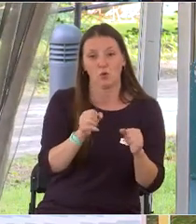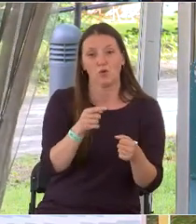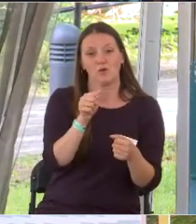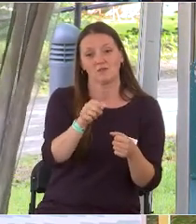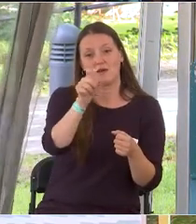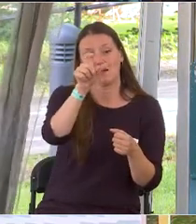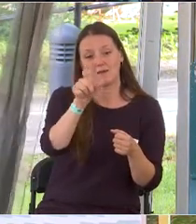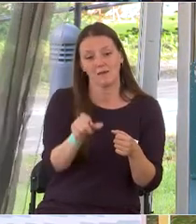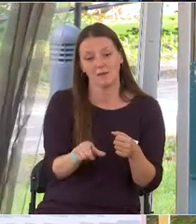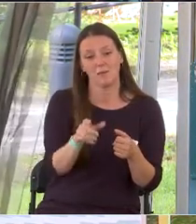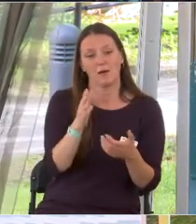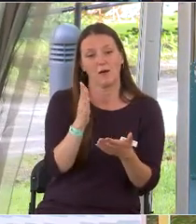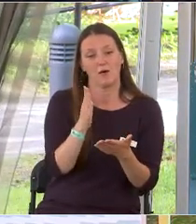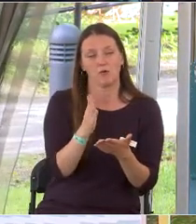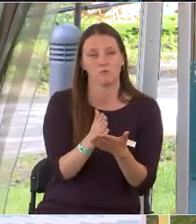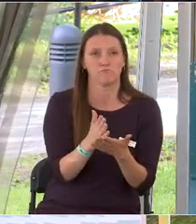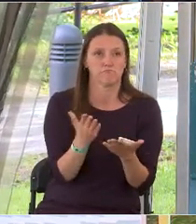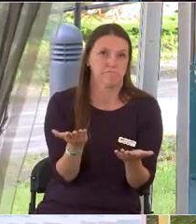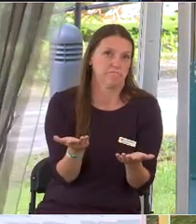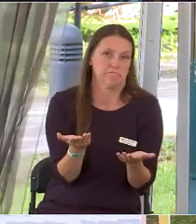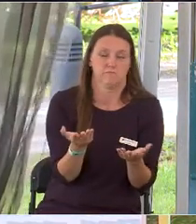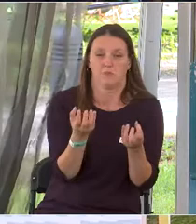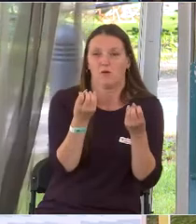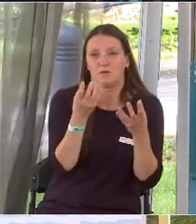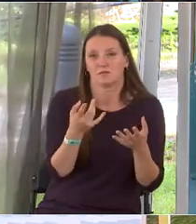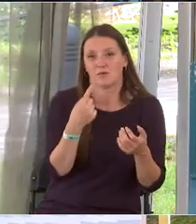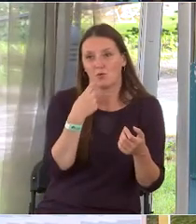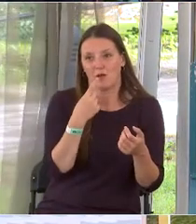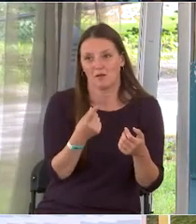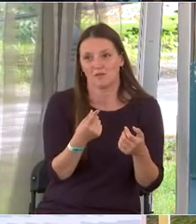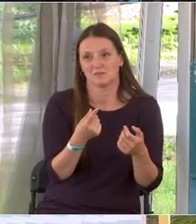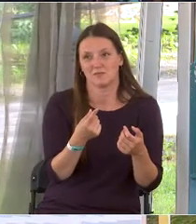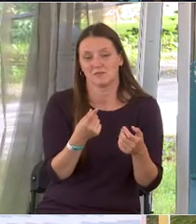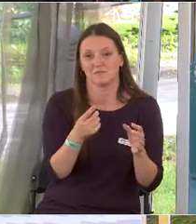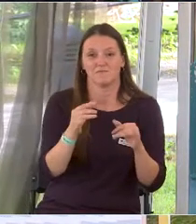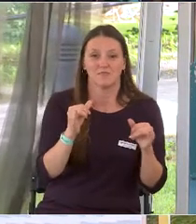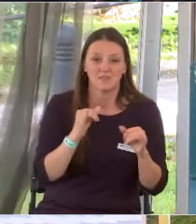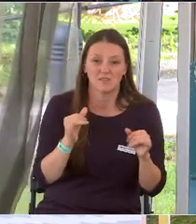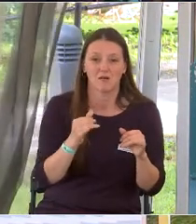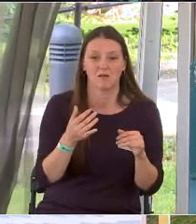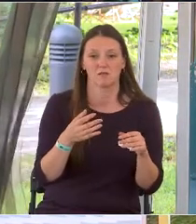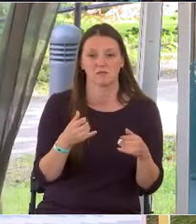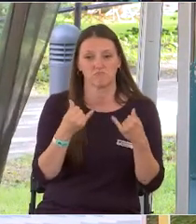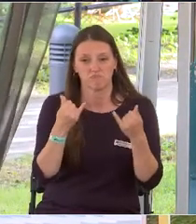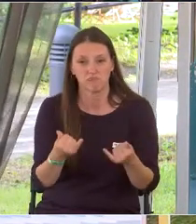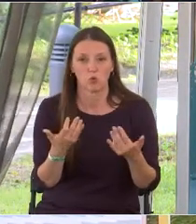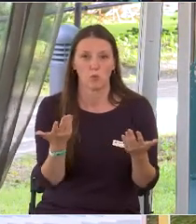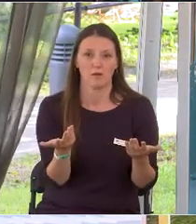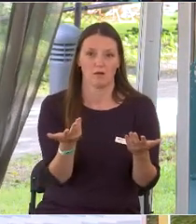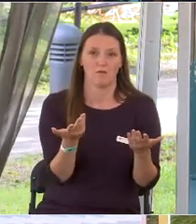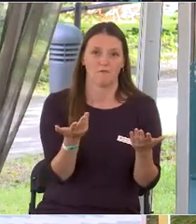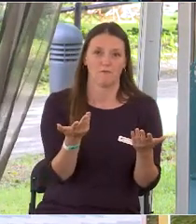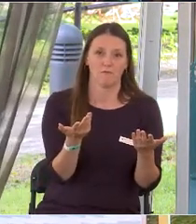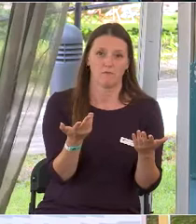person is, let's put it very easily, if that person is nice, treats the other organization